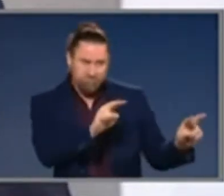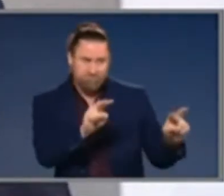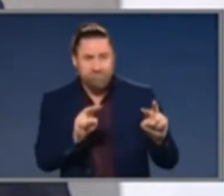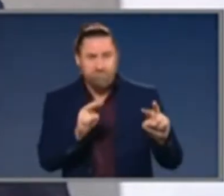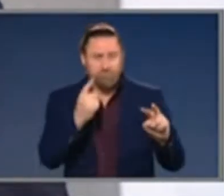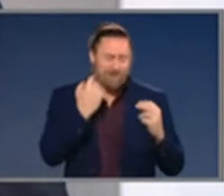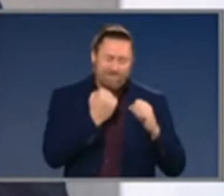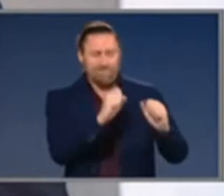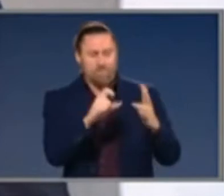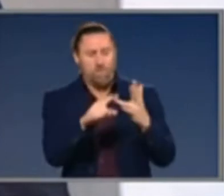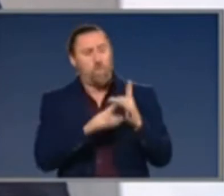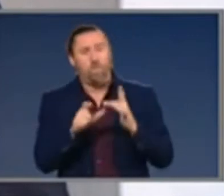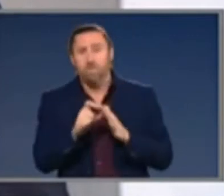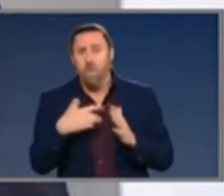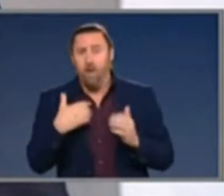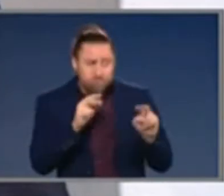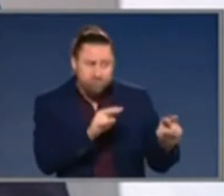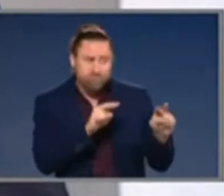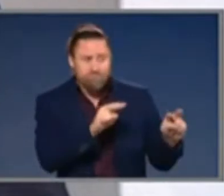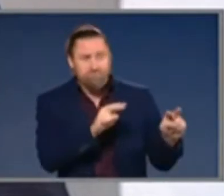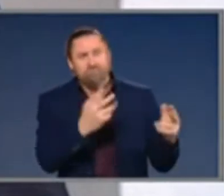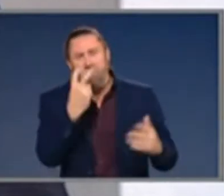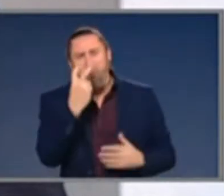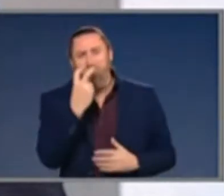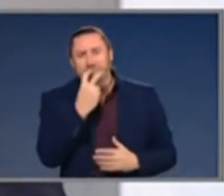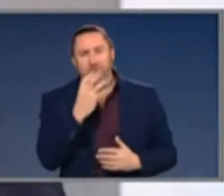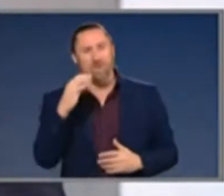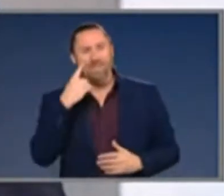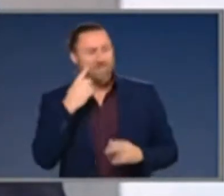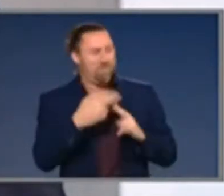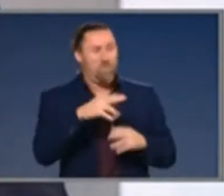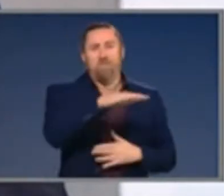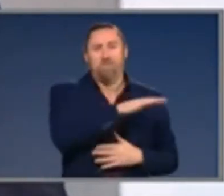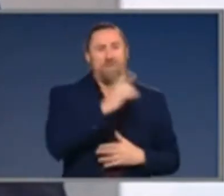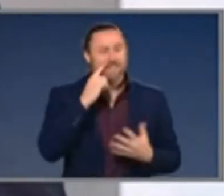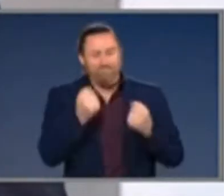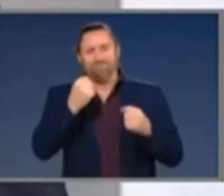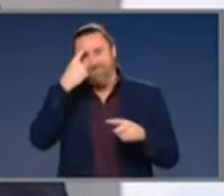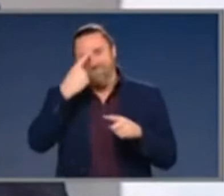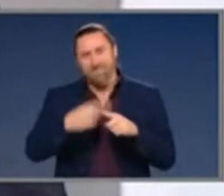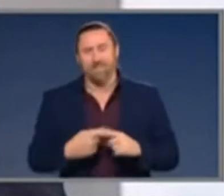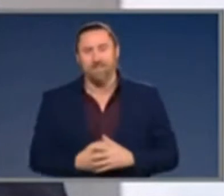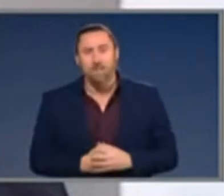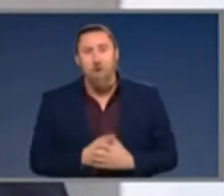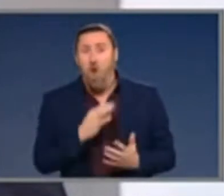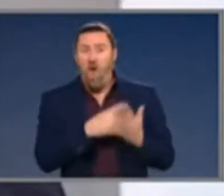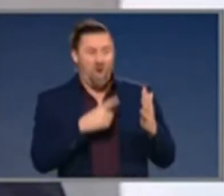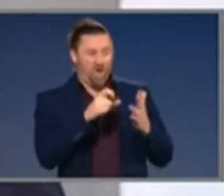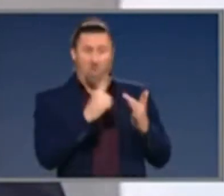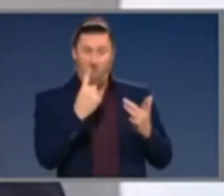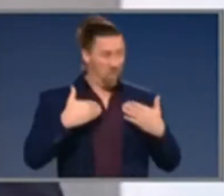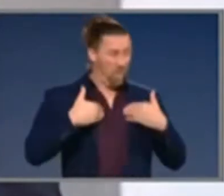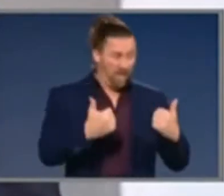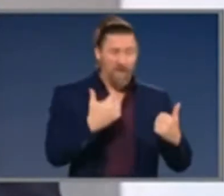pandemic. That has always been true for the elderly, but it has also been true for those who have many other comorbidities, those